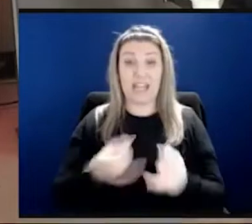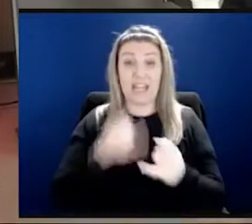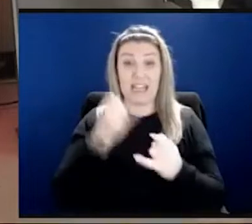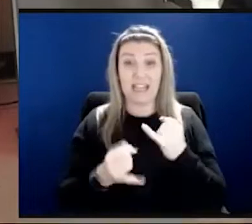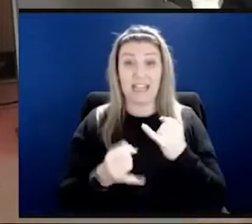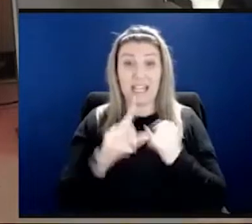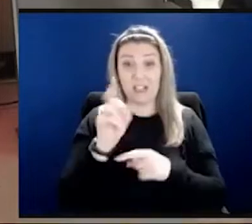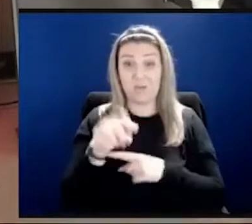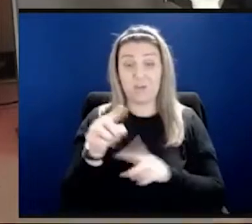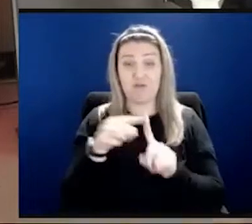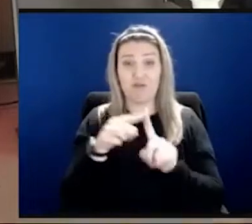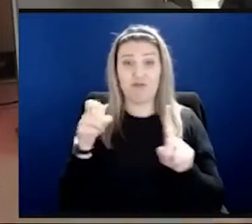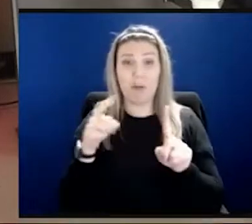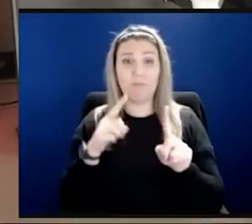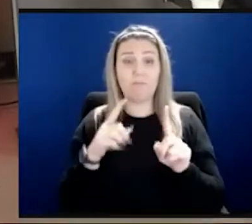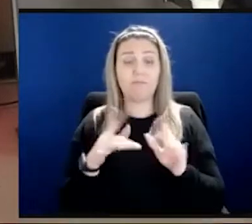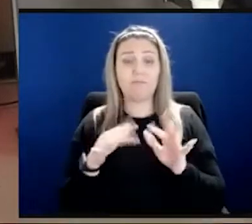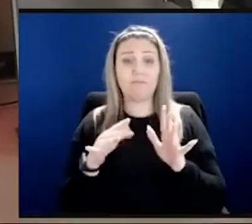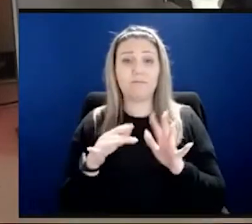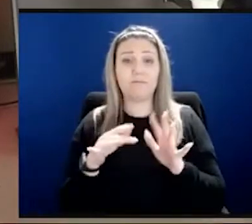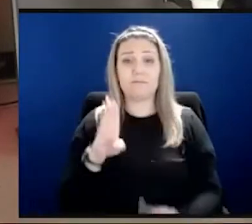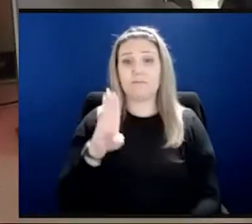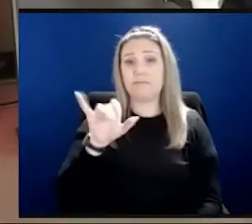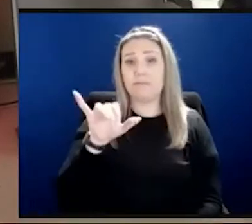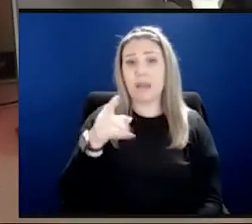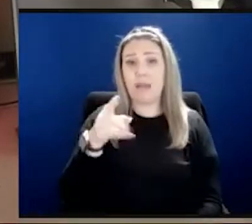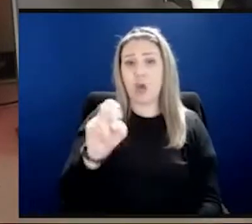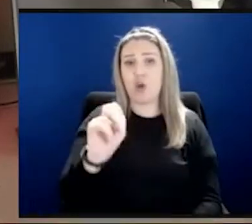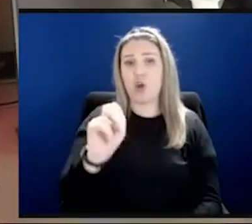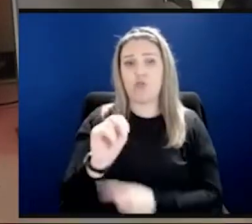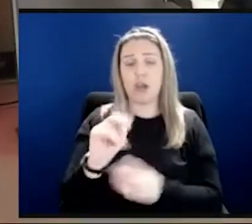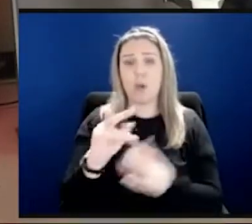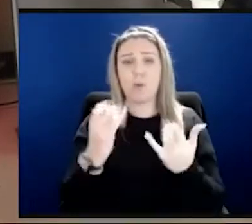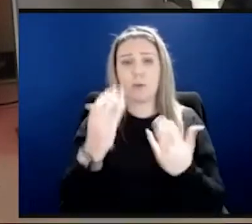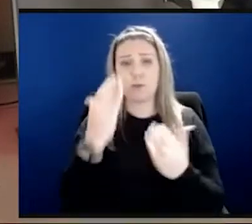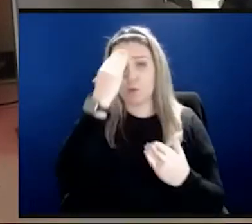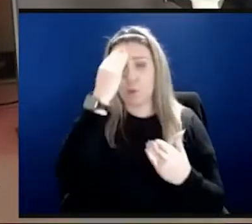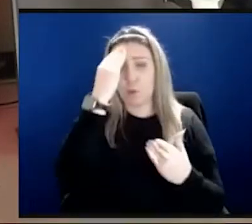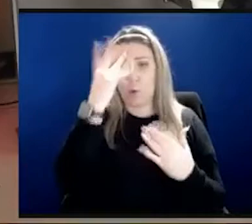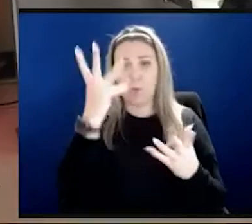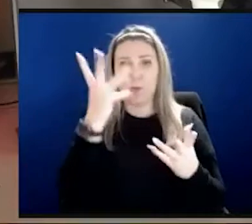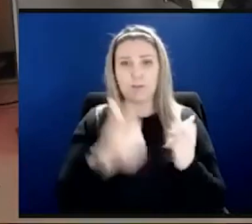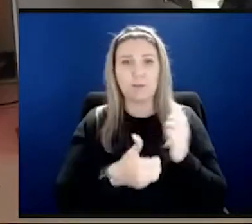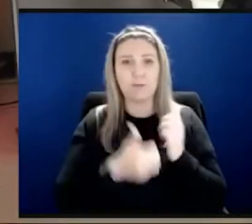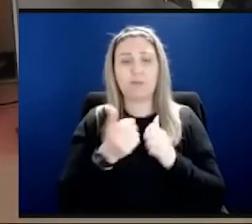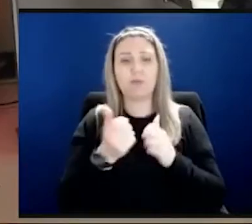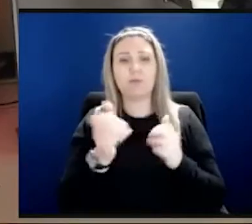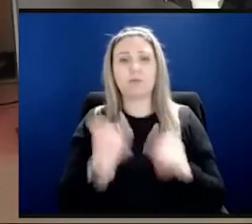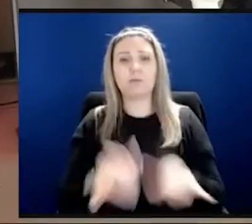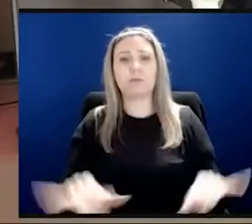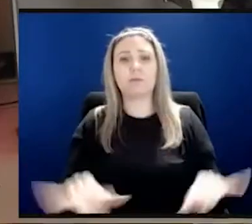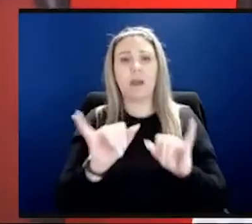from Byron. Byron wants to know, what's more common, a heart transplant for men or women?